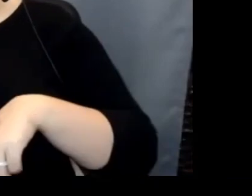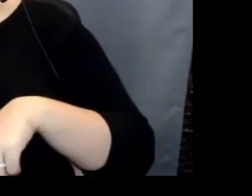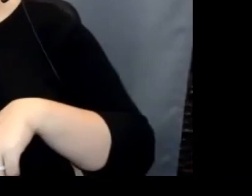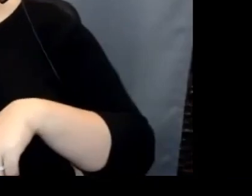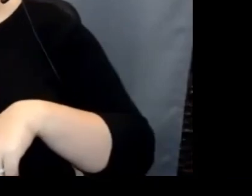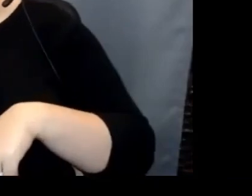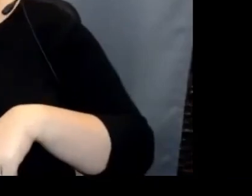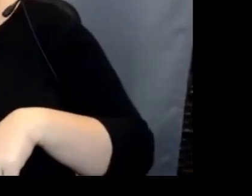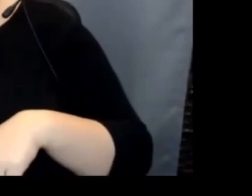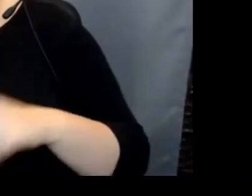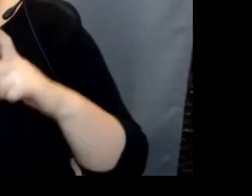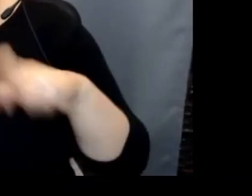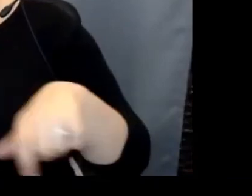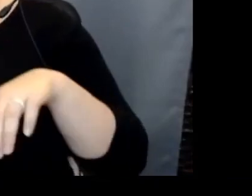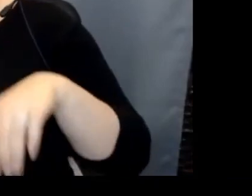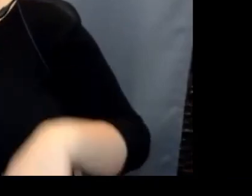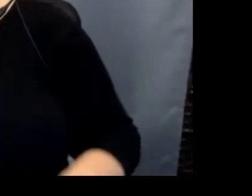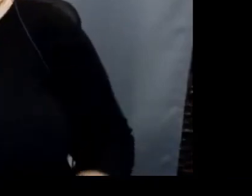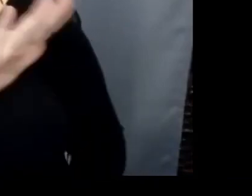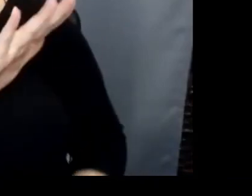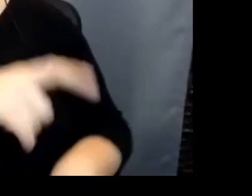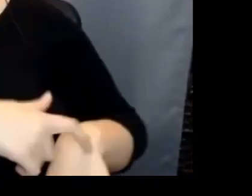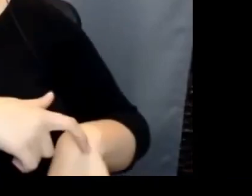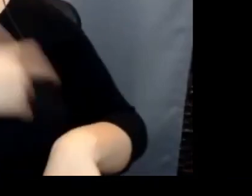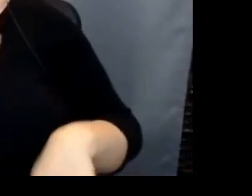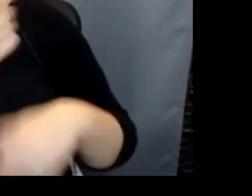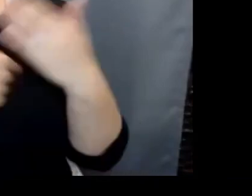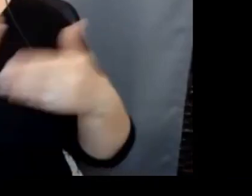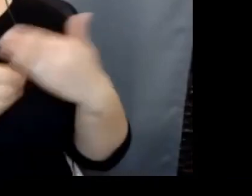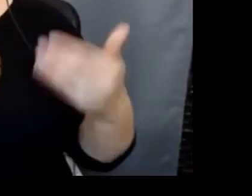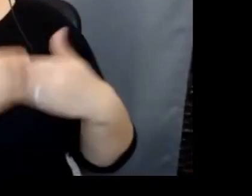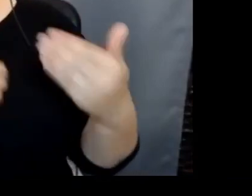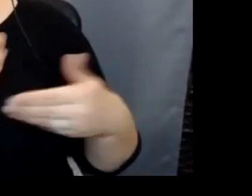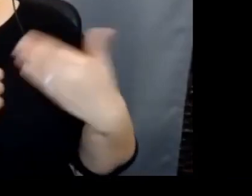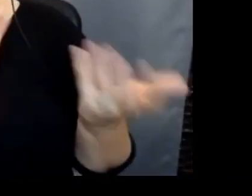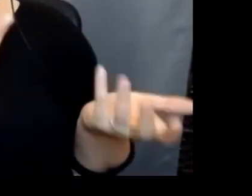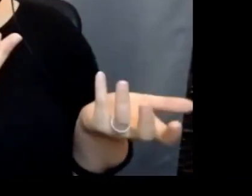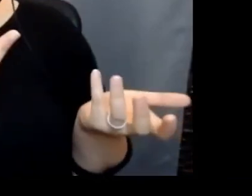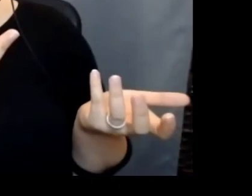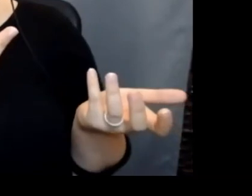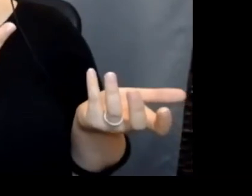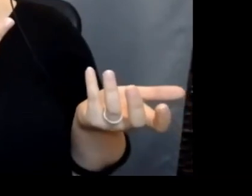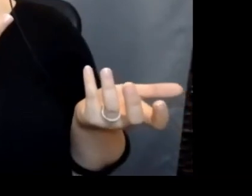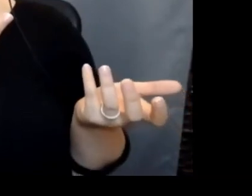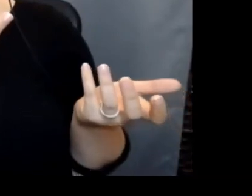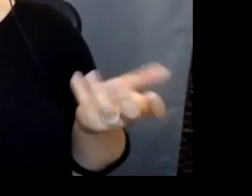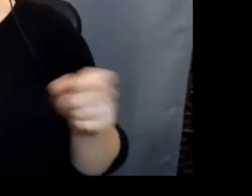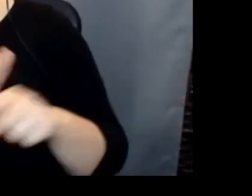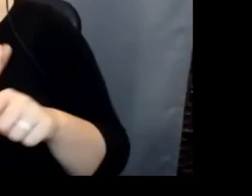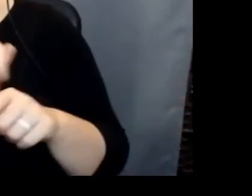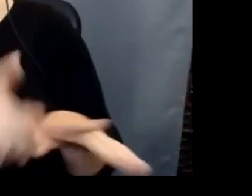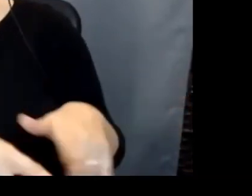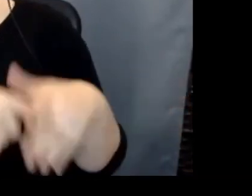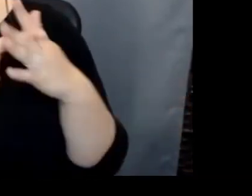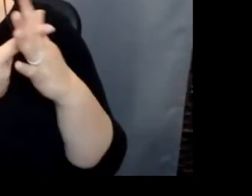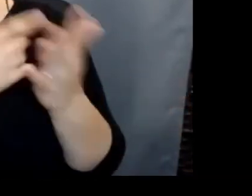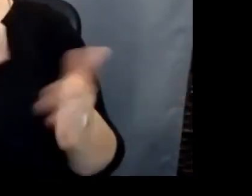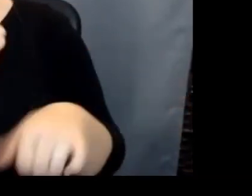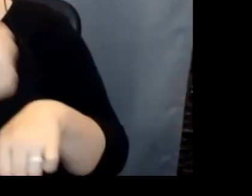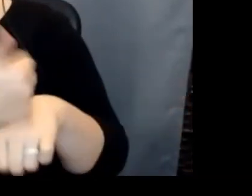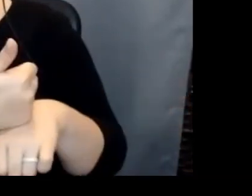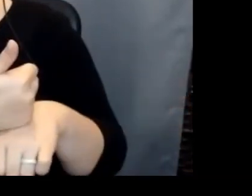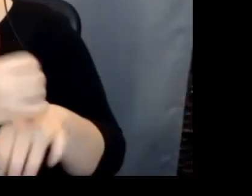going to mail in a check, how long that takes to process and actually show up, as a balance in the